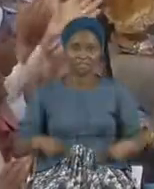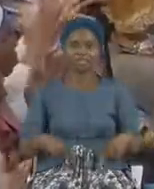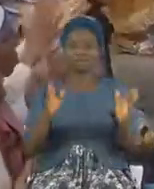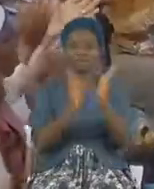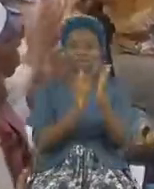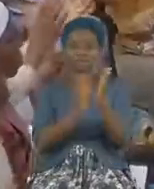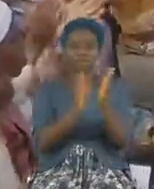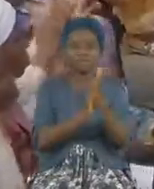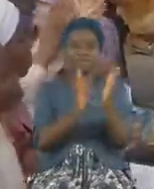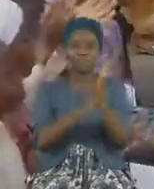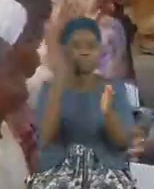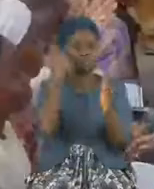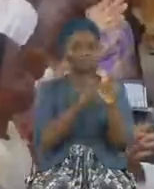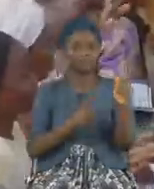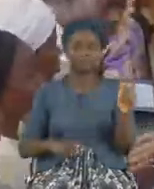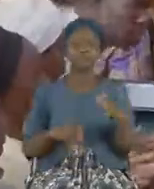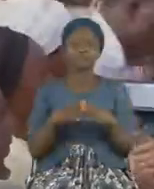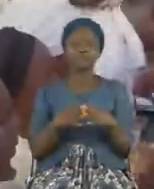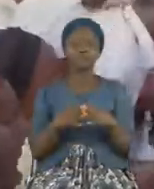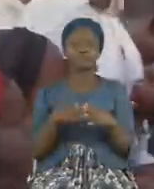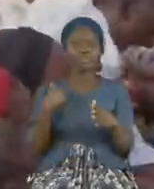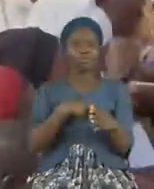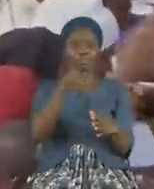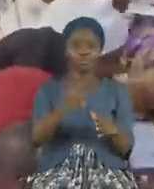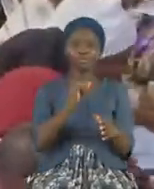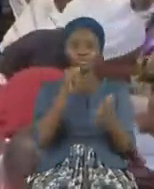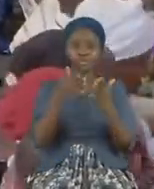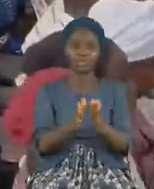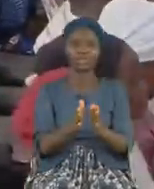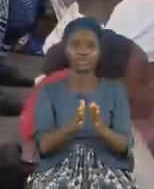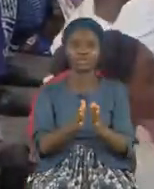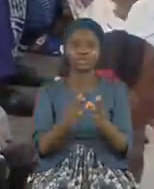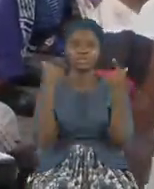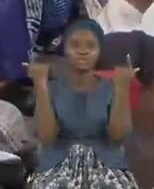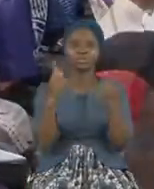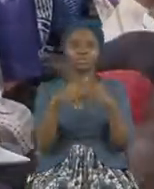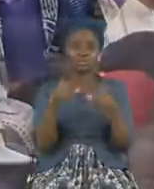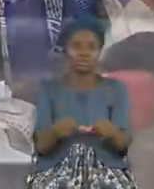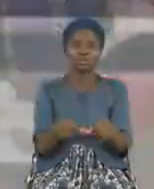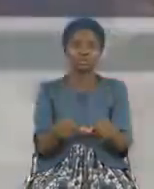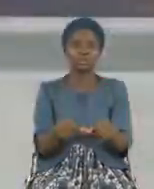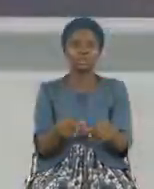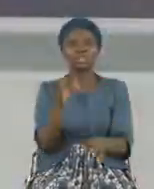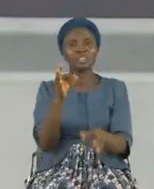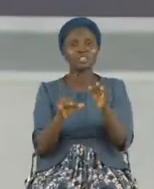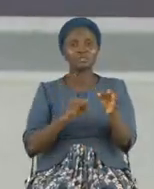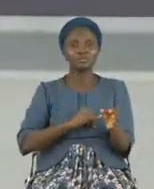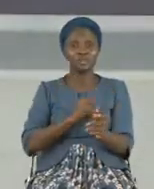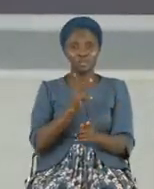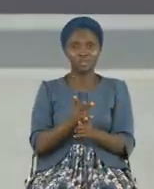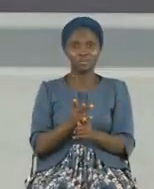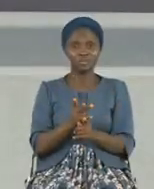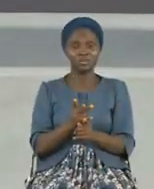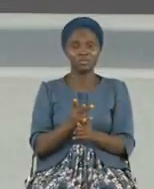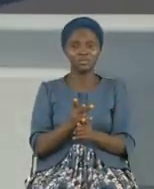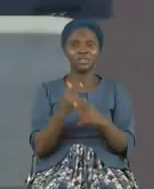We must not allow transgression to remain. If I regard iniquity